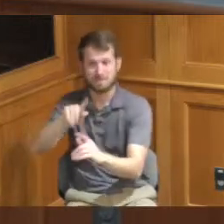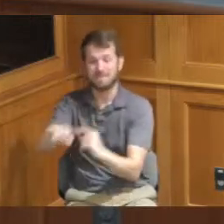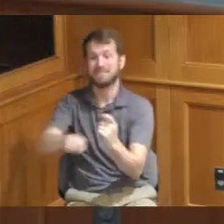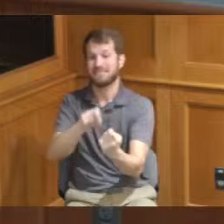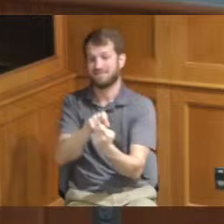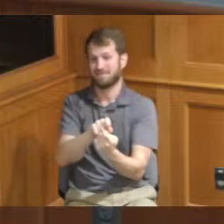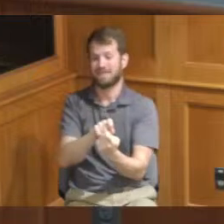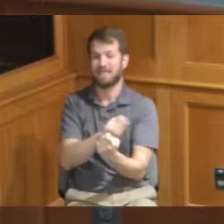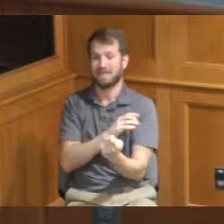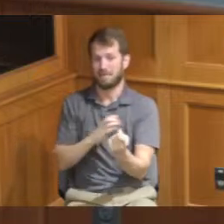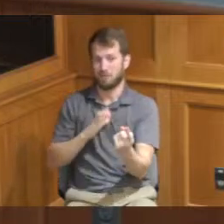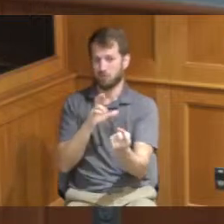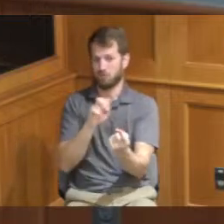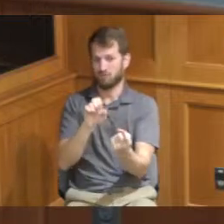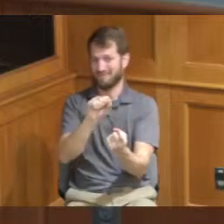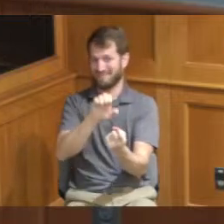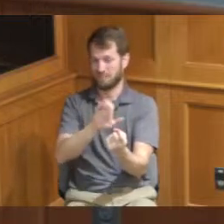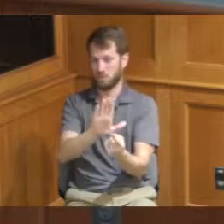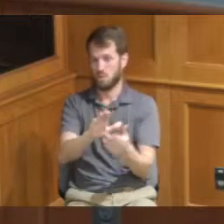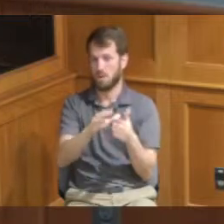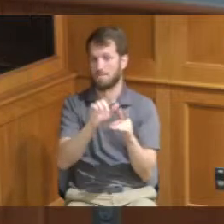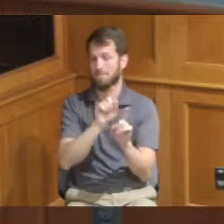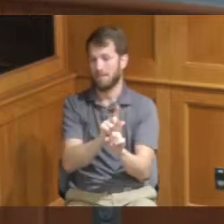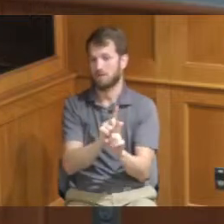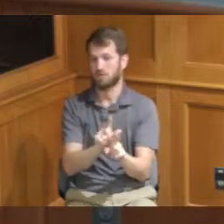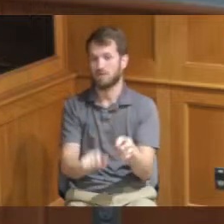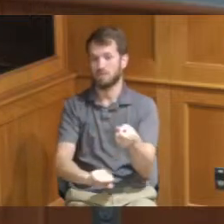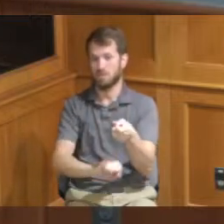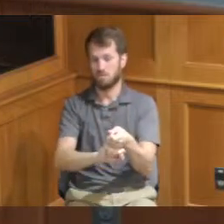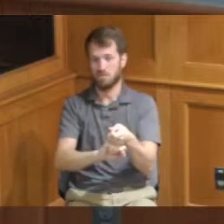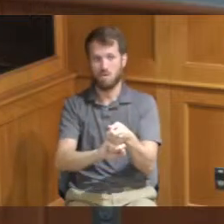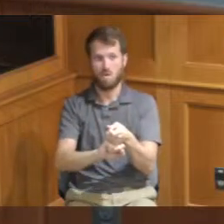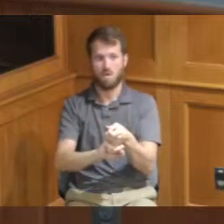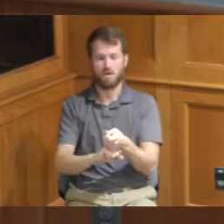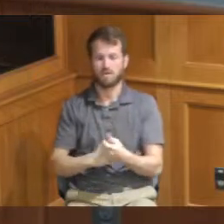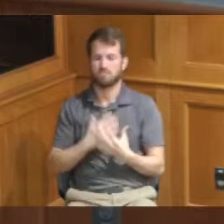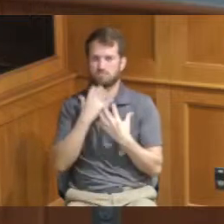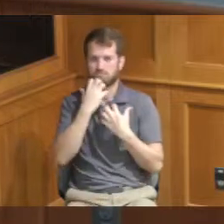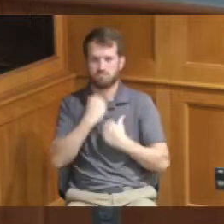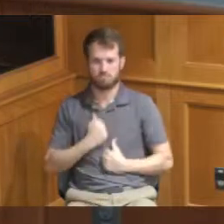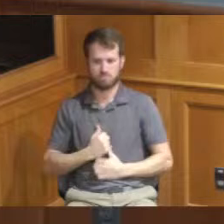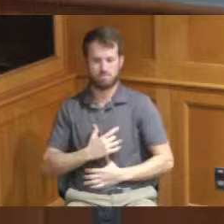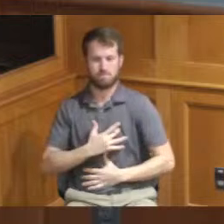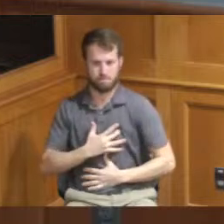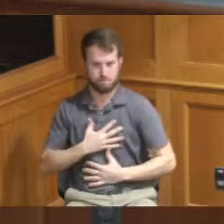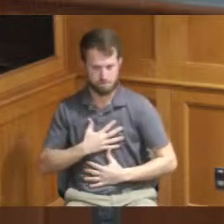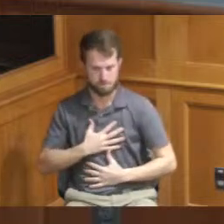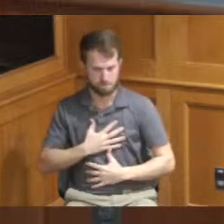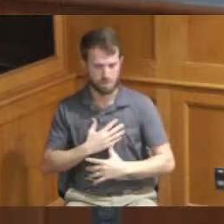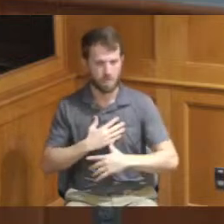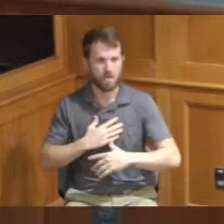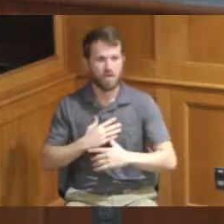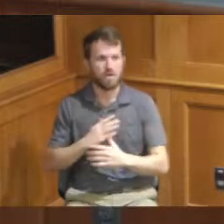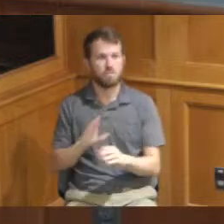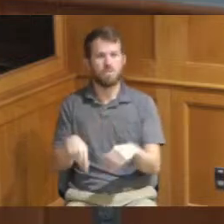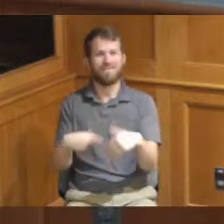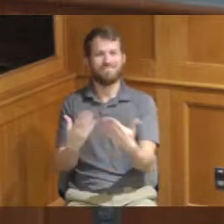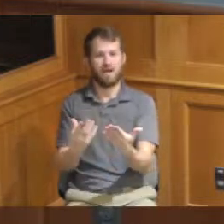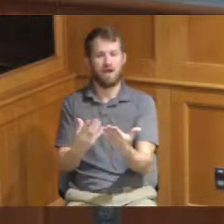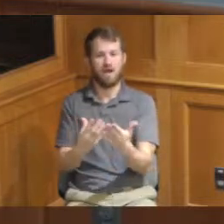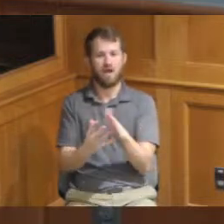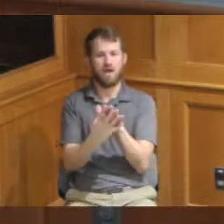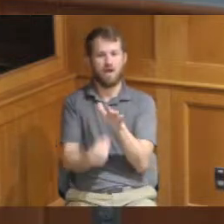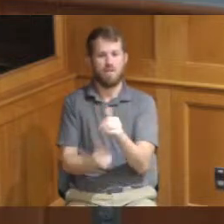Commissioner Reese. I think your mentorship and support has just meant so much to me as you provide a blueprint for